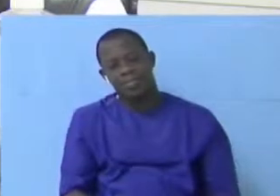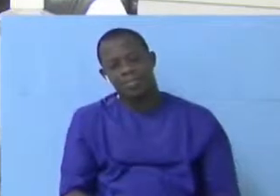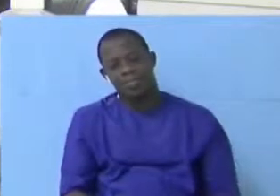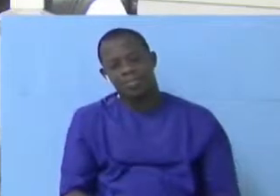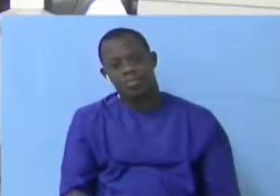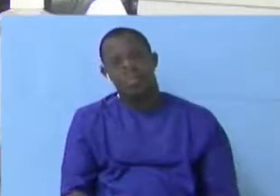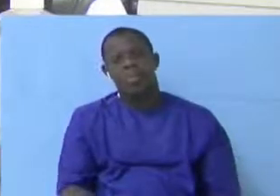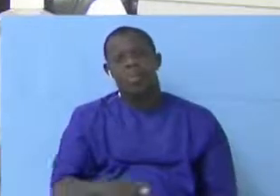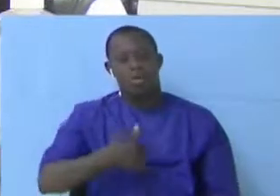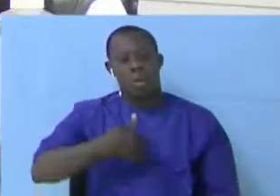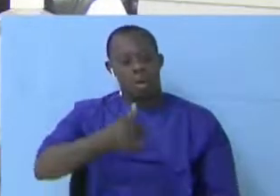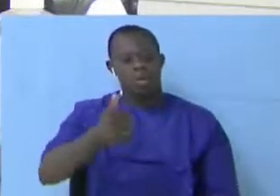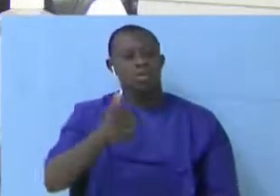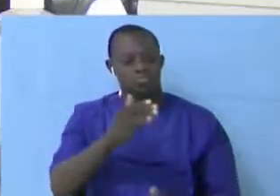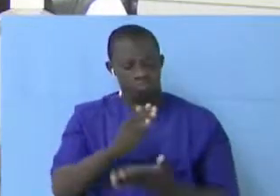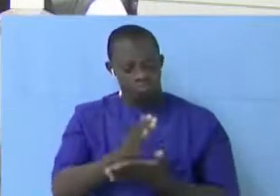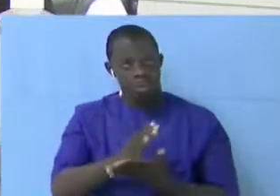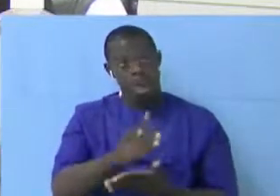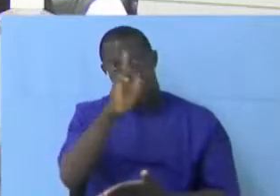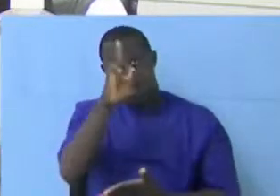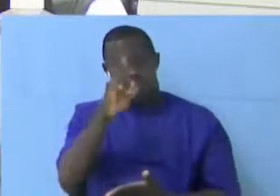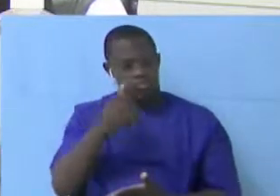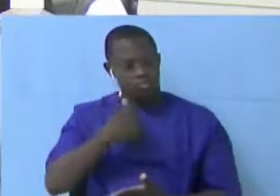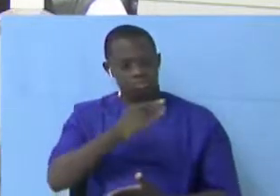Honest to God, I can't remember the bits and pieces.